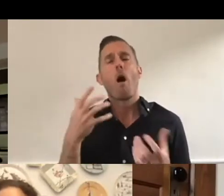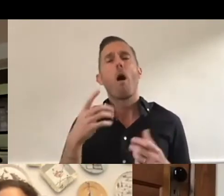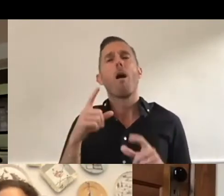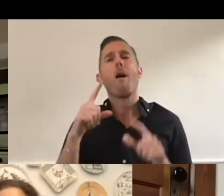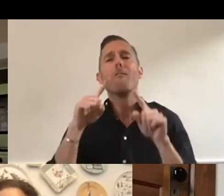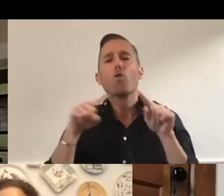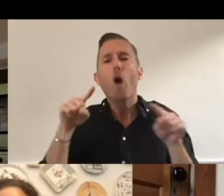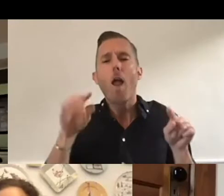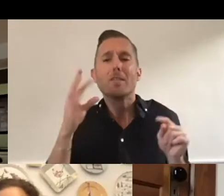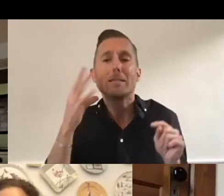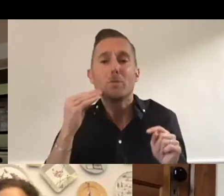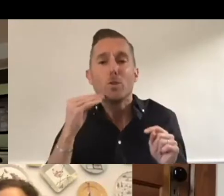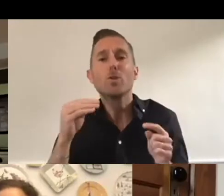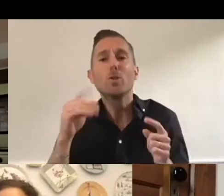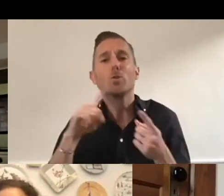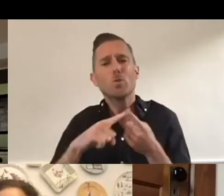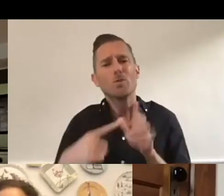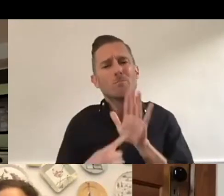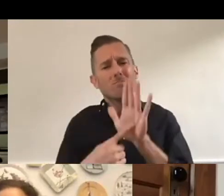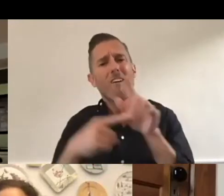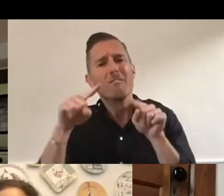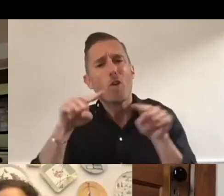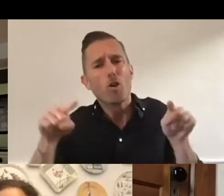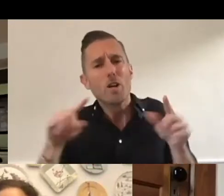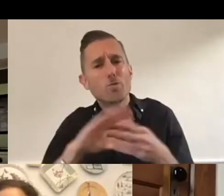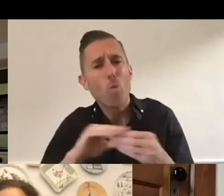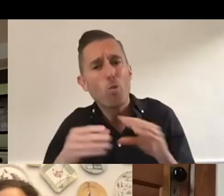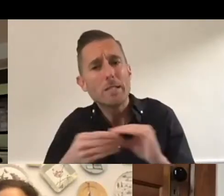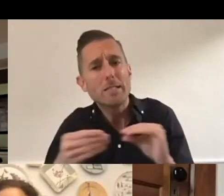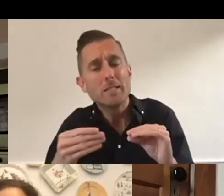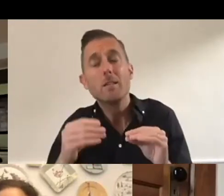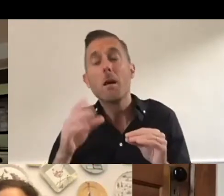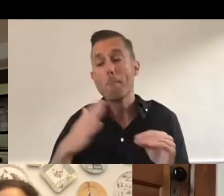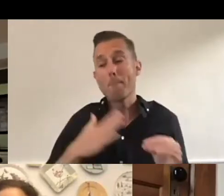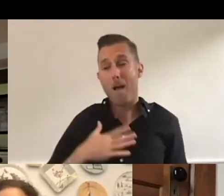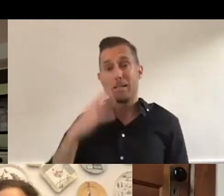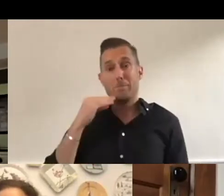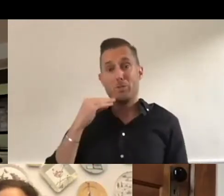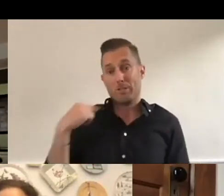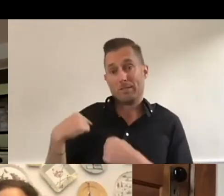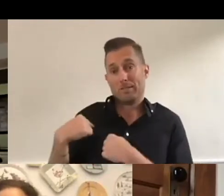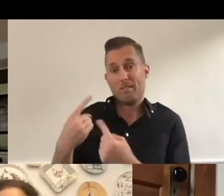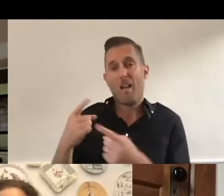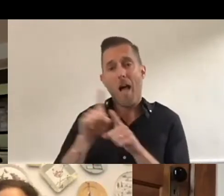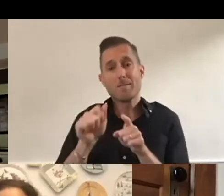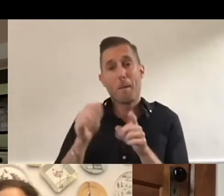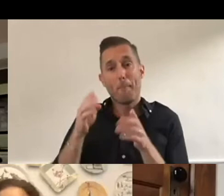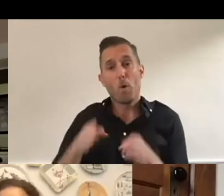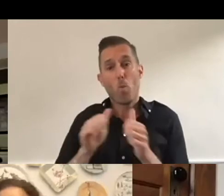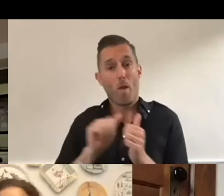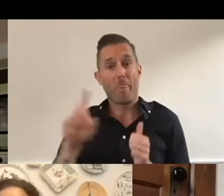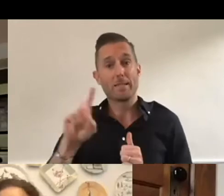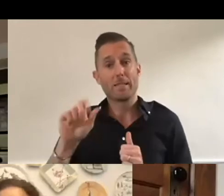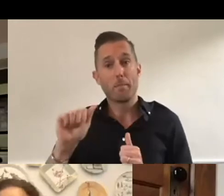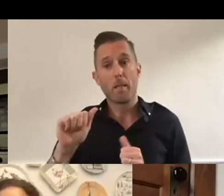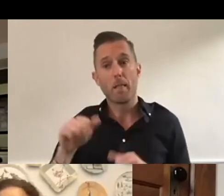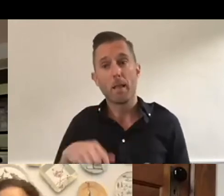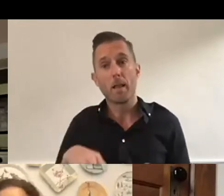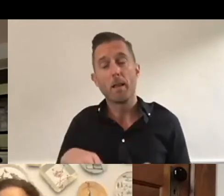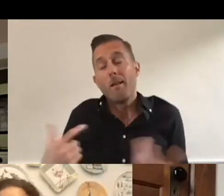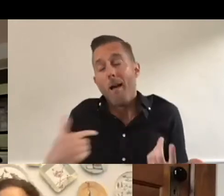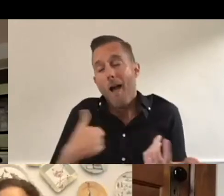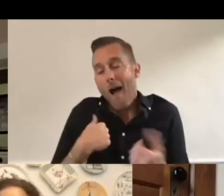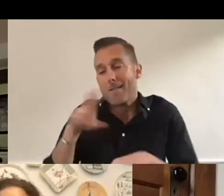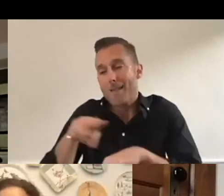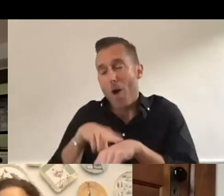tell varied stories. And, when my experiences as a person with a disability, so I naturally am